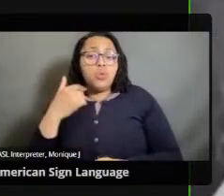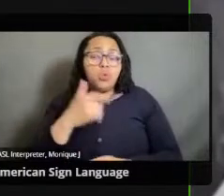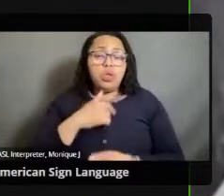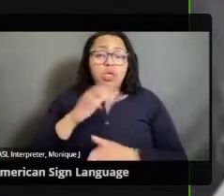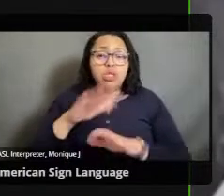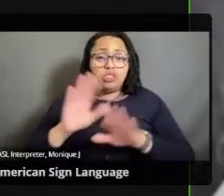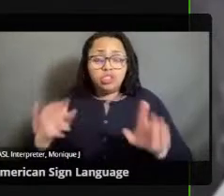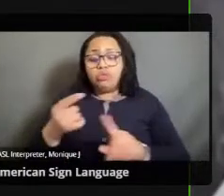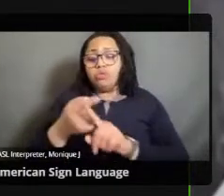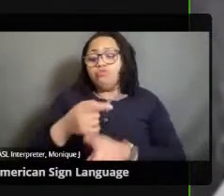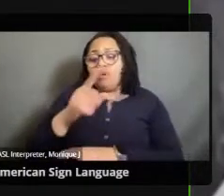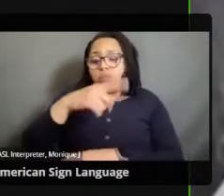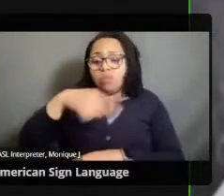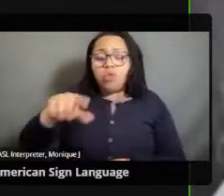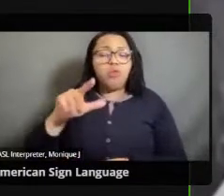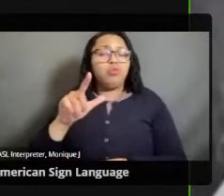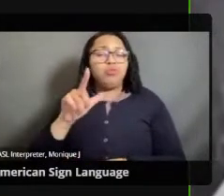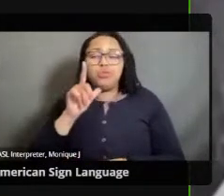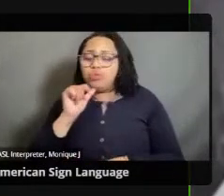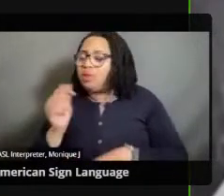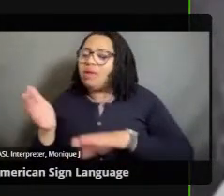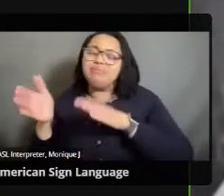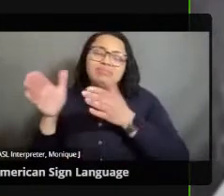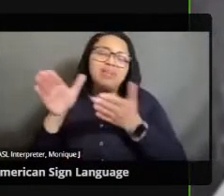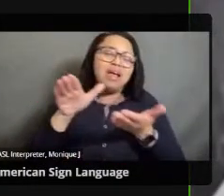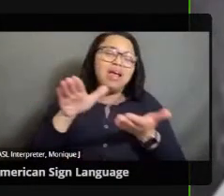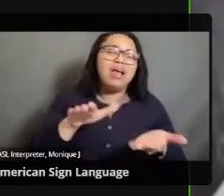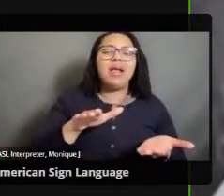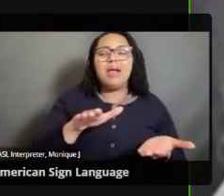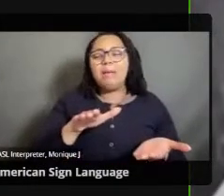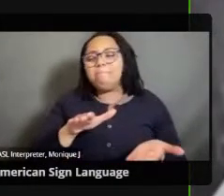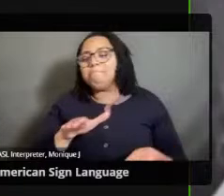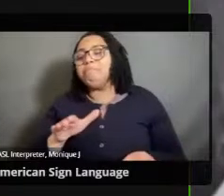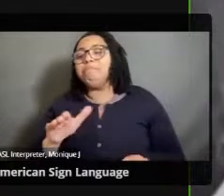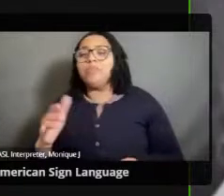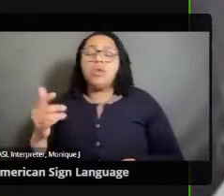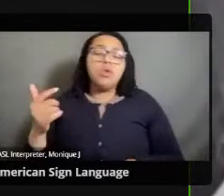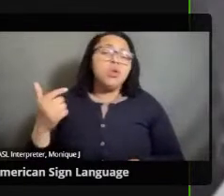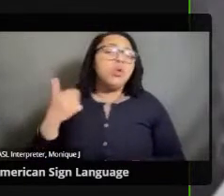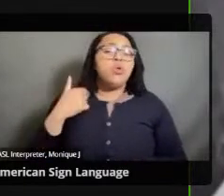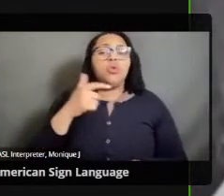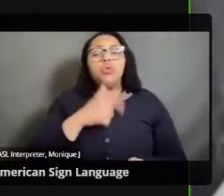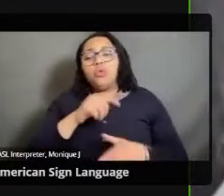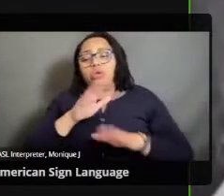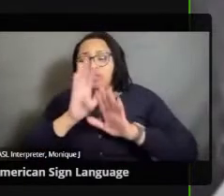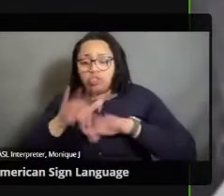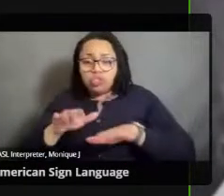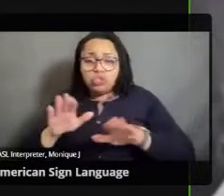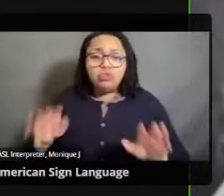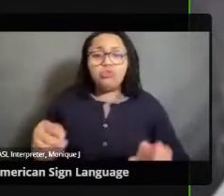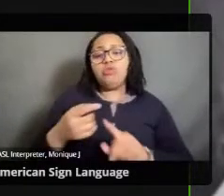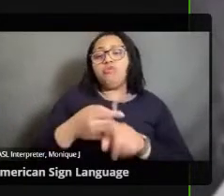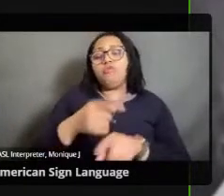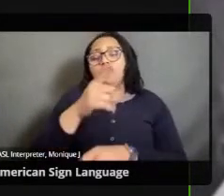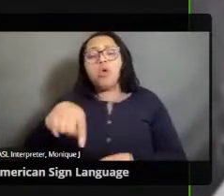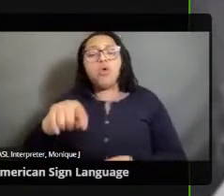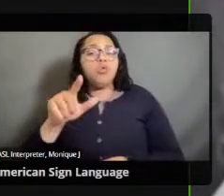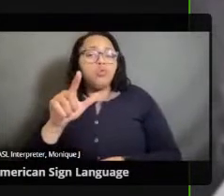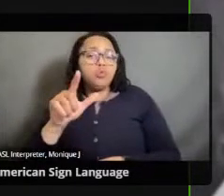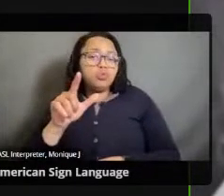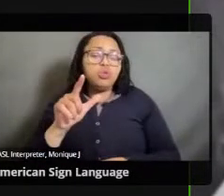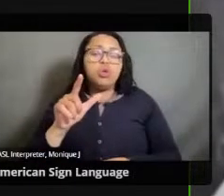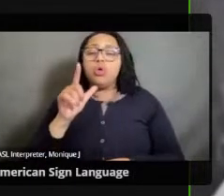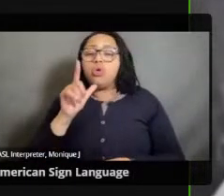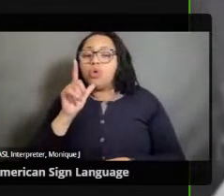the ones who did not die. And we are the children of the people who